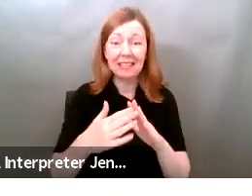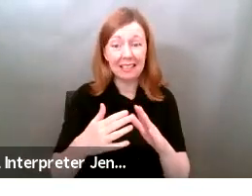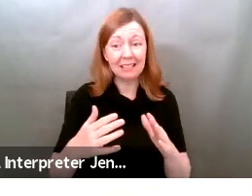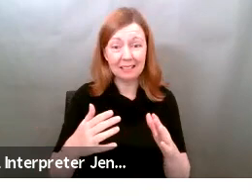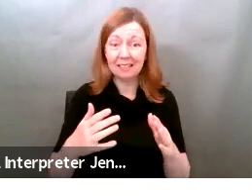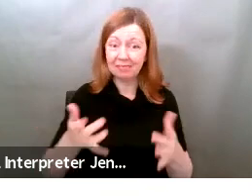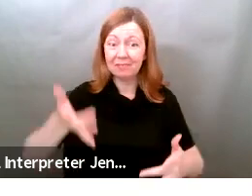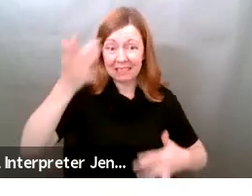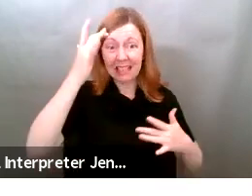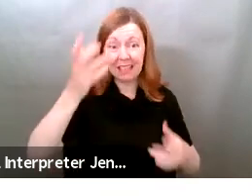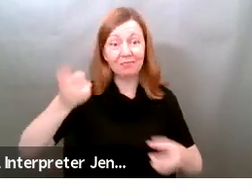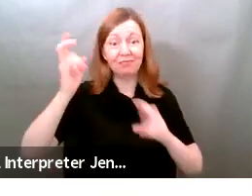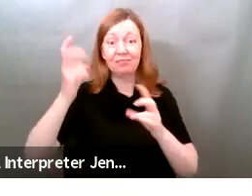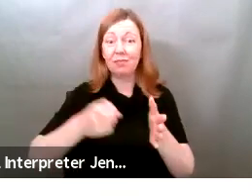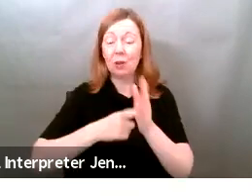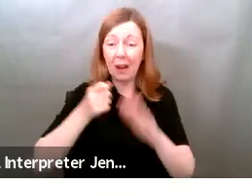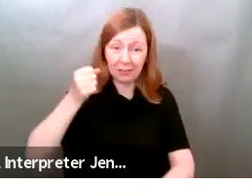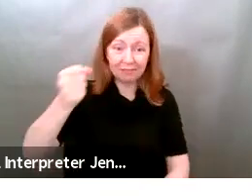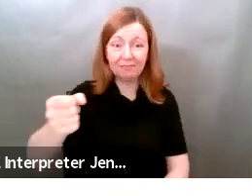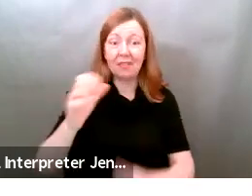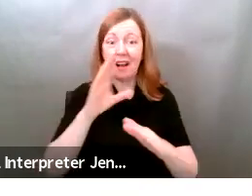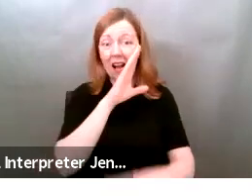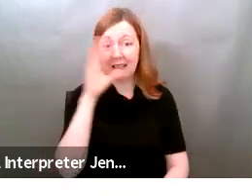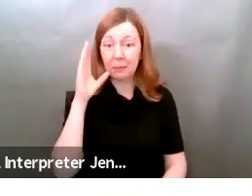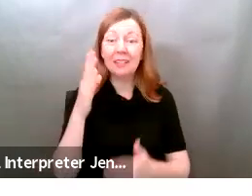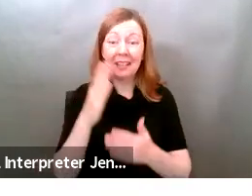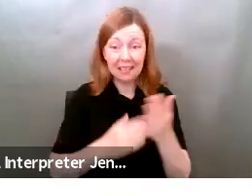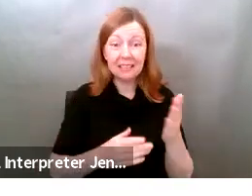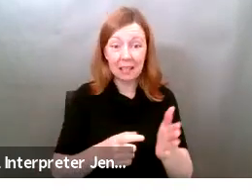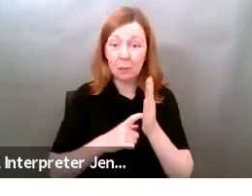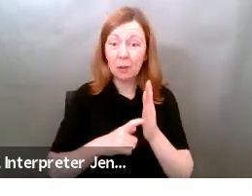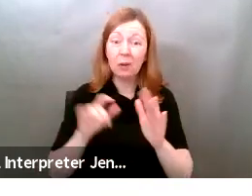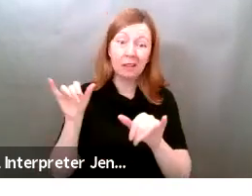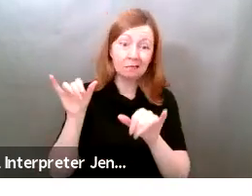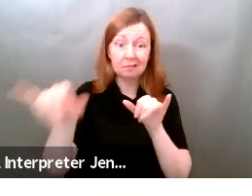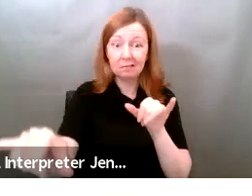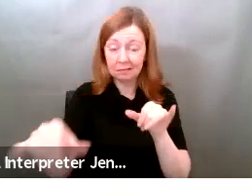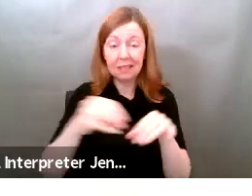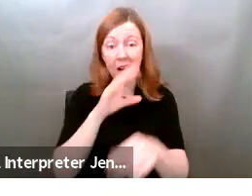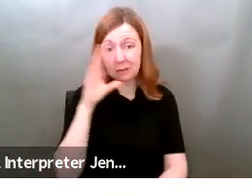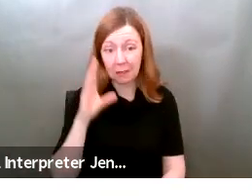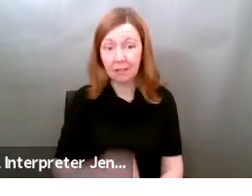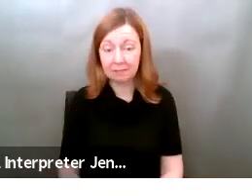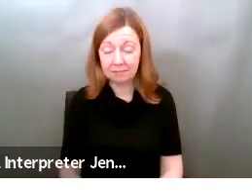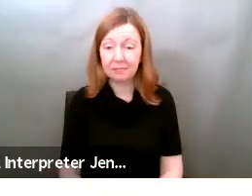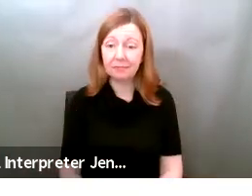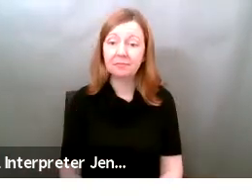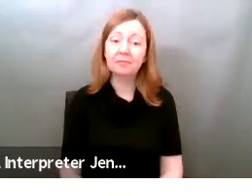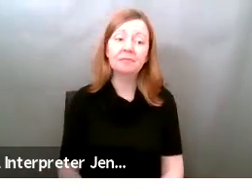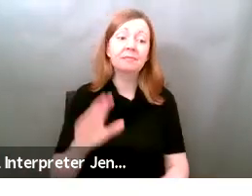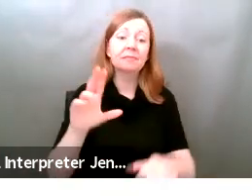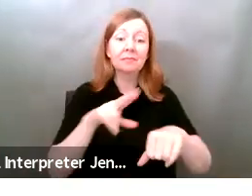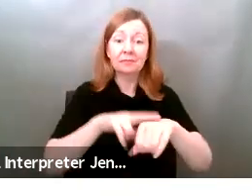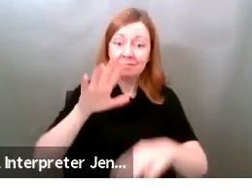sick, sick enough to require hospital stays, some of them sick enough to require very long hospital stays.